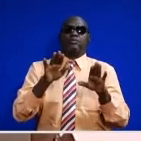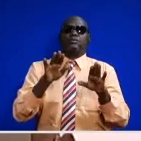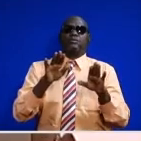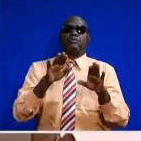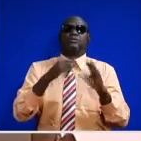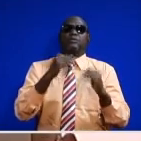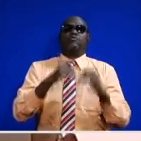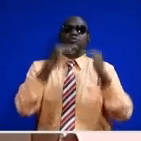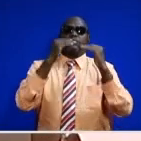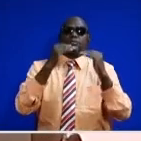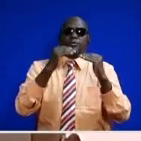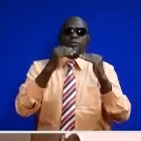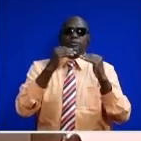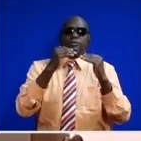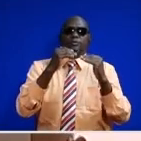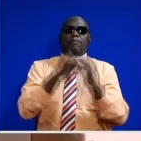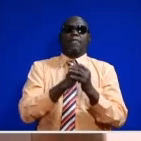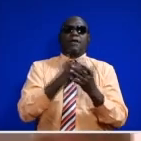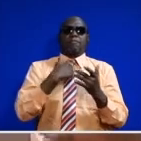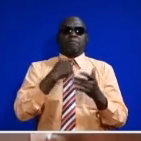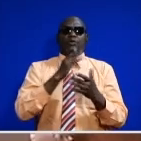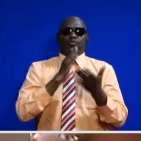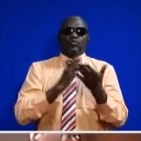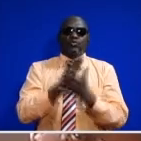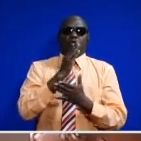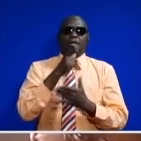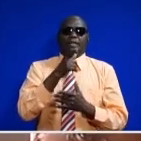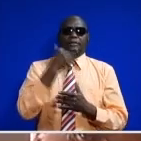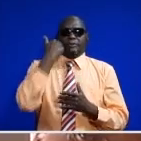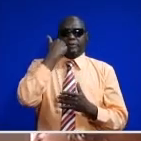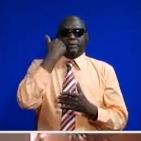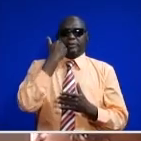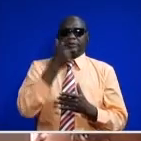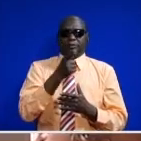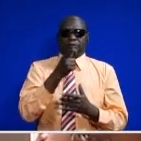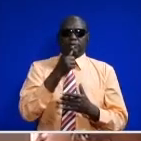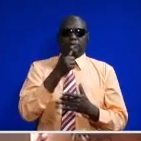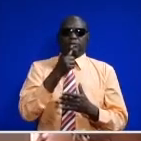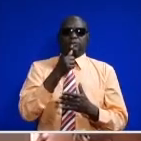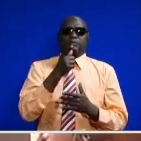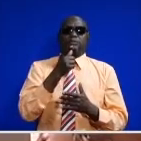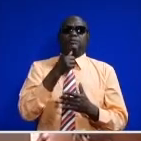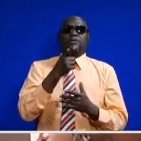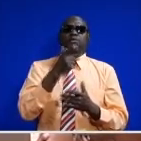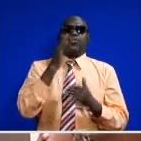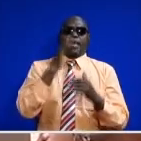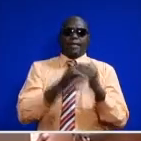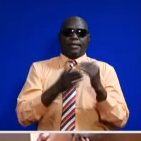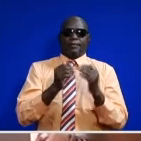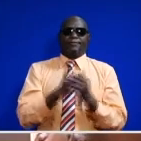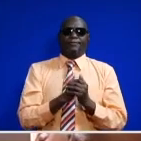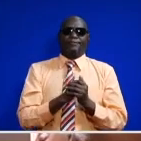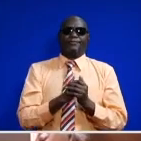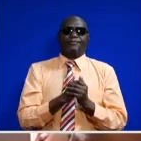shop steward. I'm very sure this disease or sickness or infirmity is coming to an end.